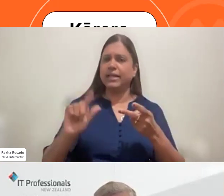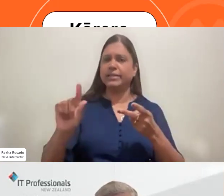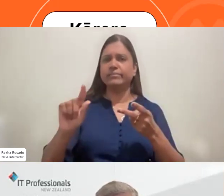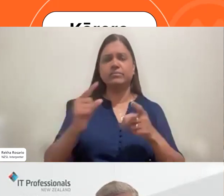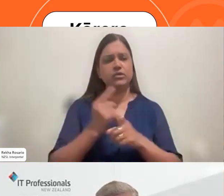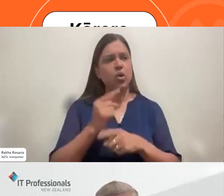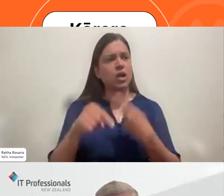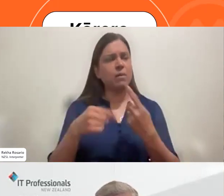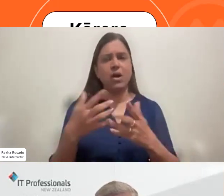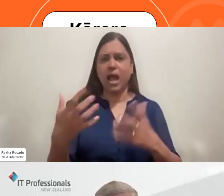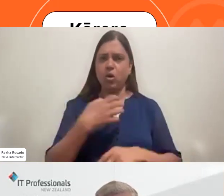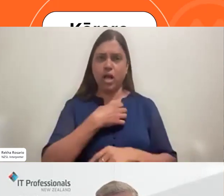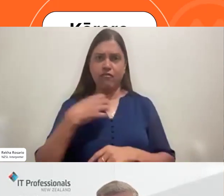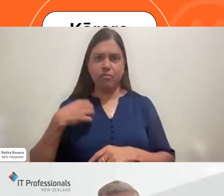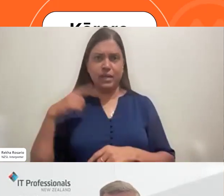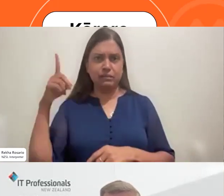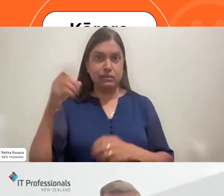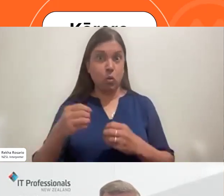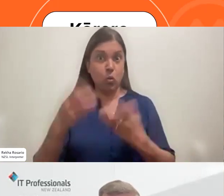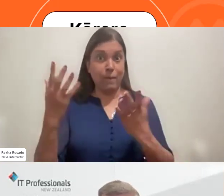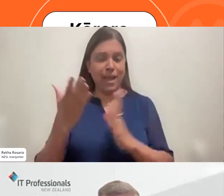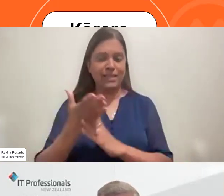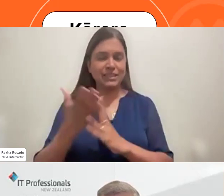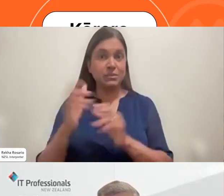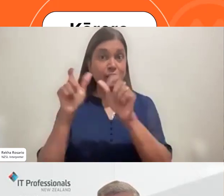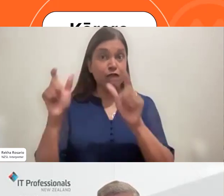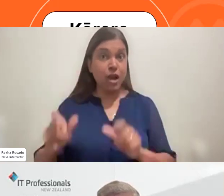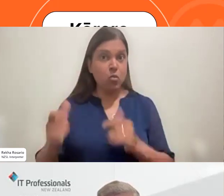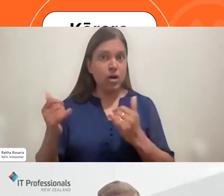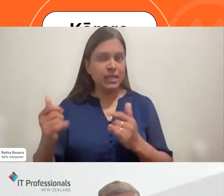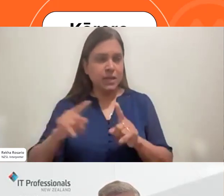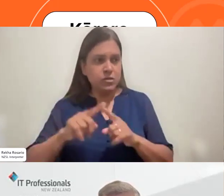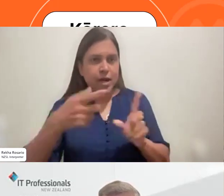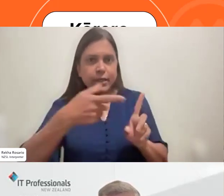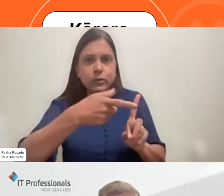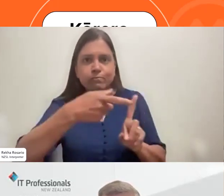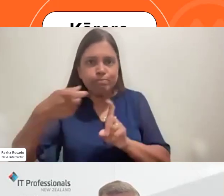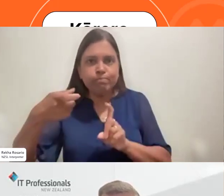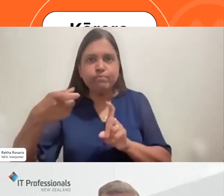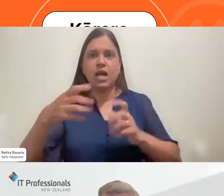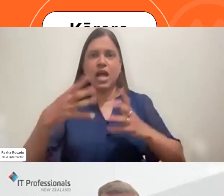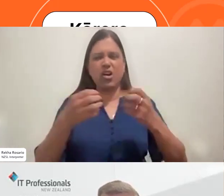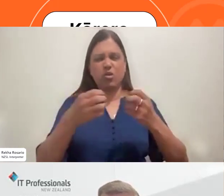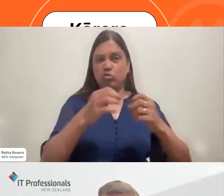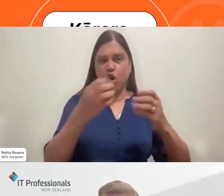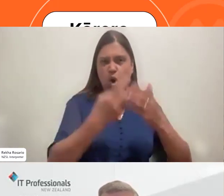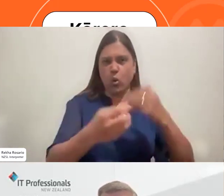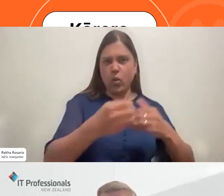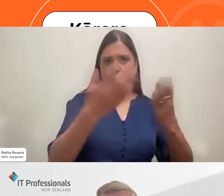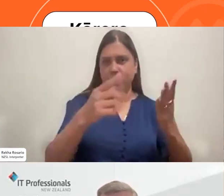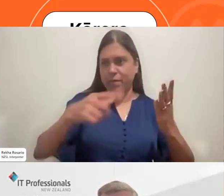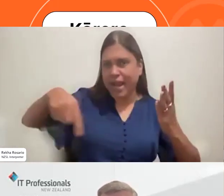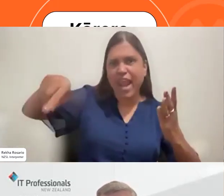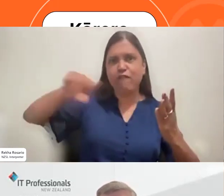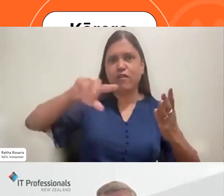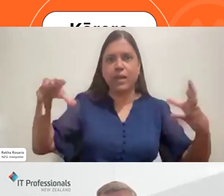through the web accessibility framework and how they're expanding on that basis. So acknowledging that standards